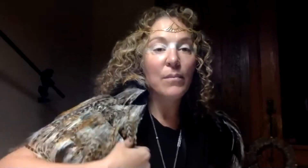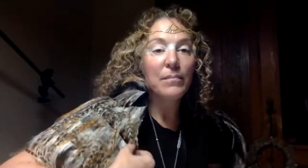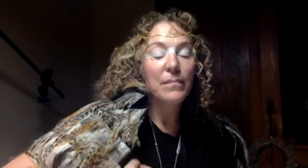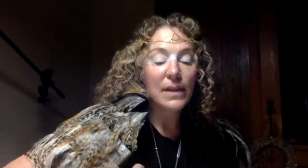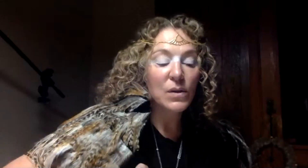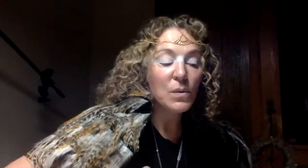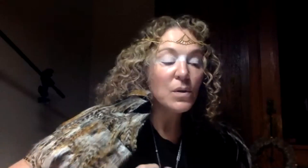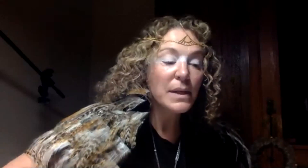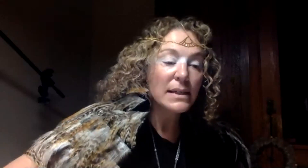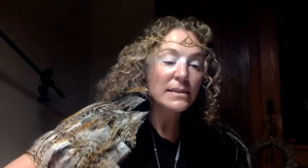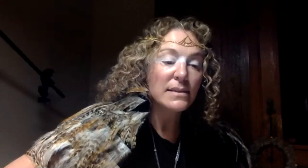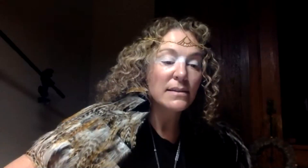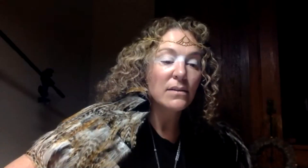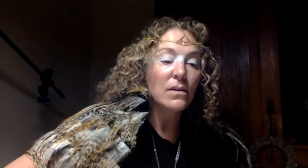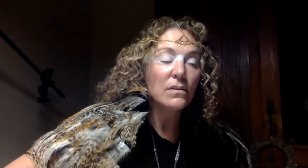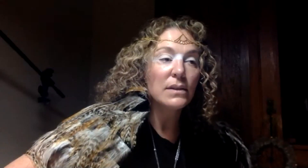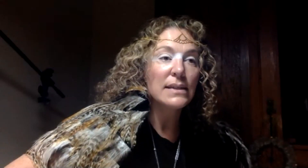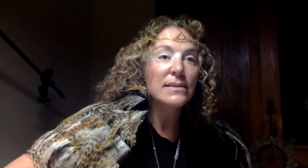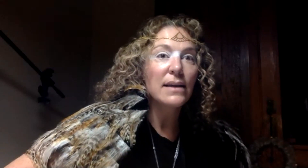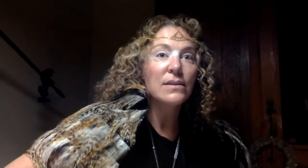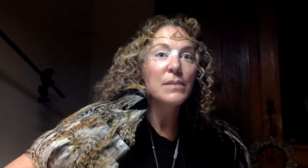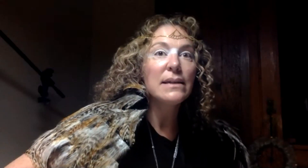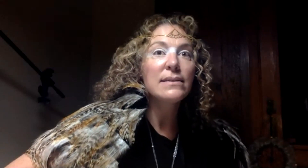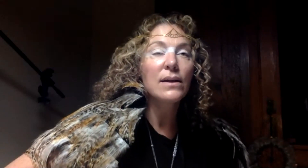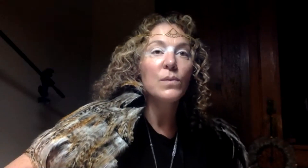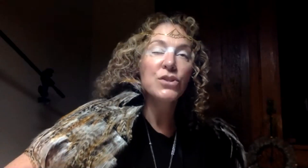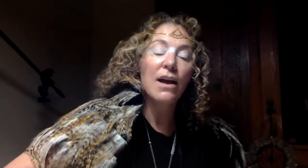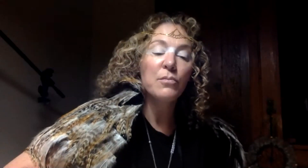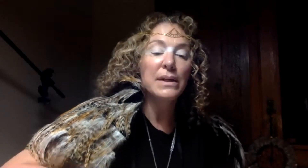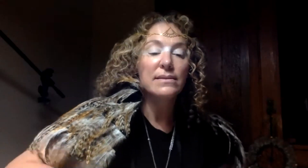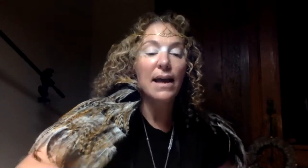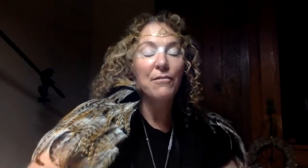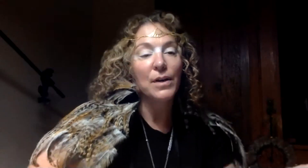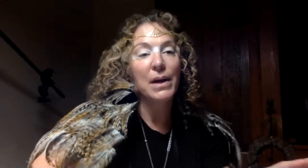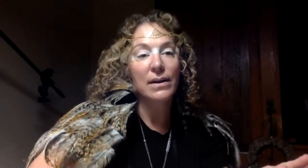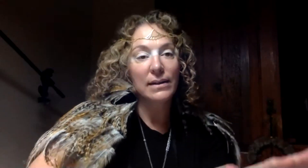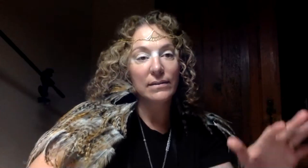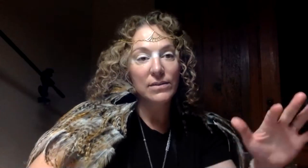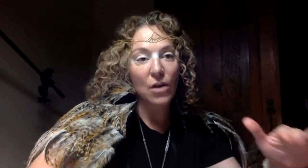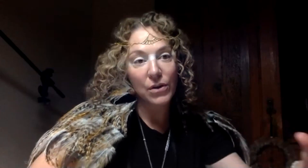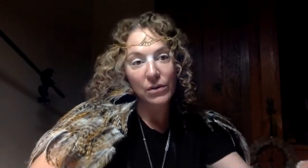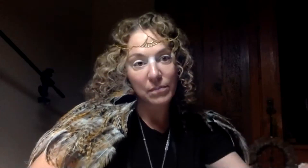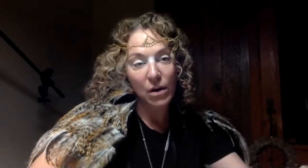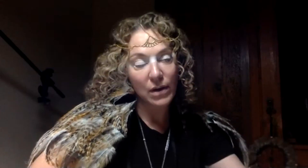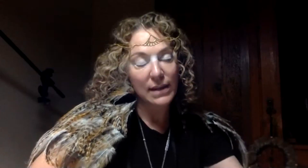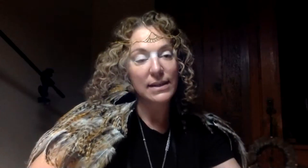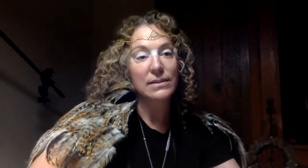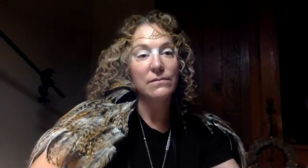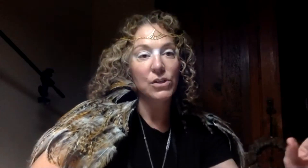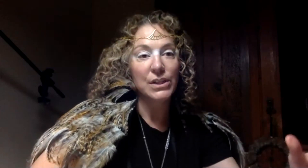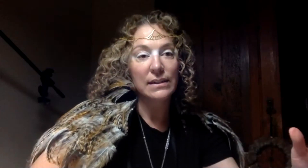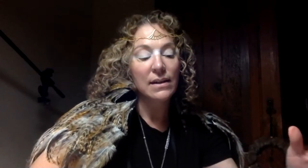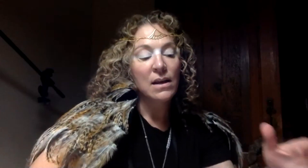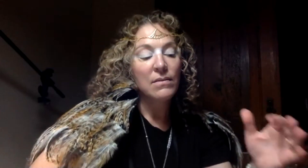okay. Hoodoo is, to me, it's like witchcraft, but it's the African-American southern part of the United